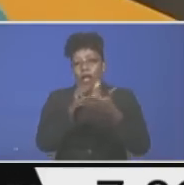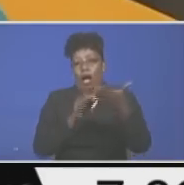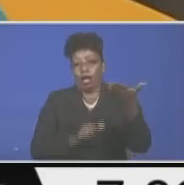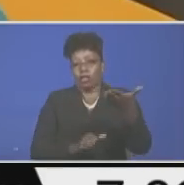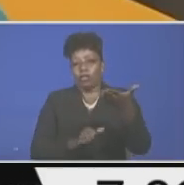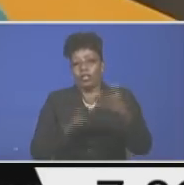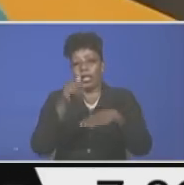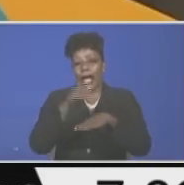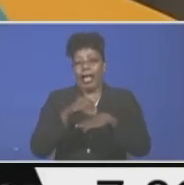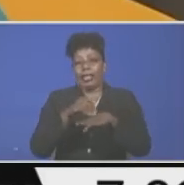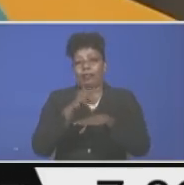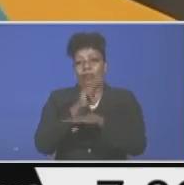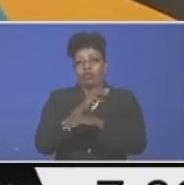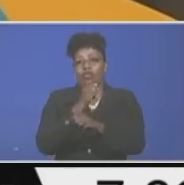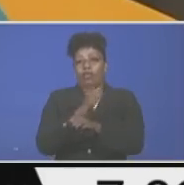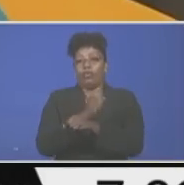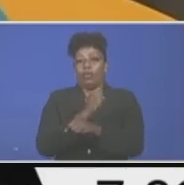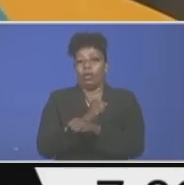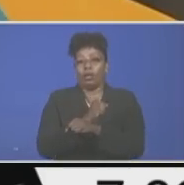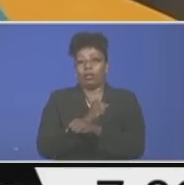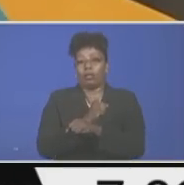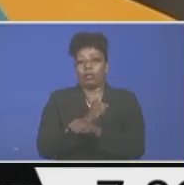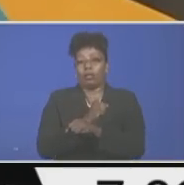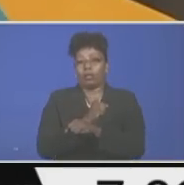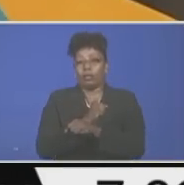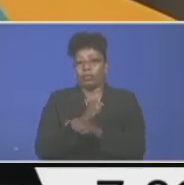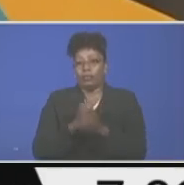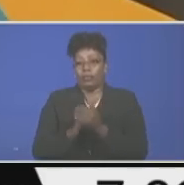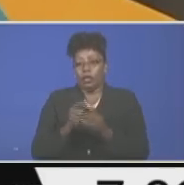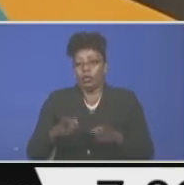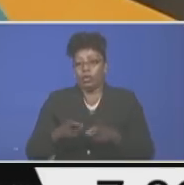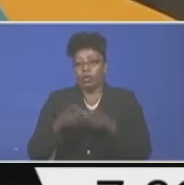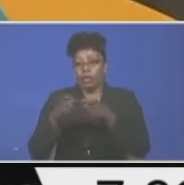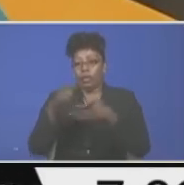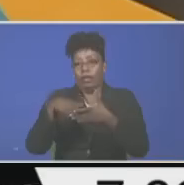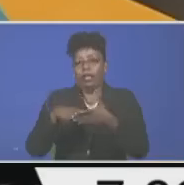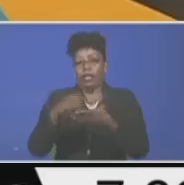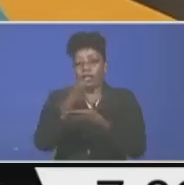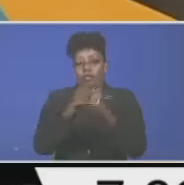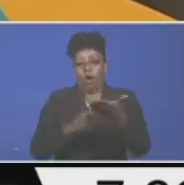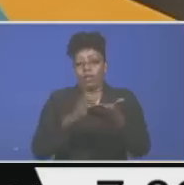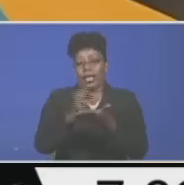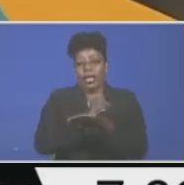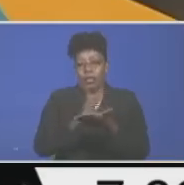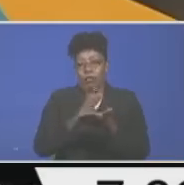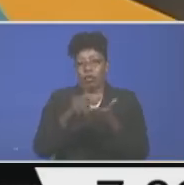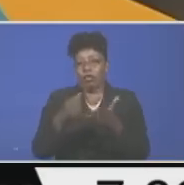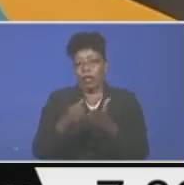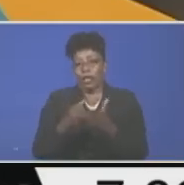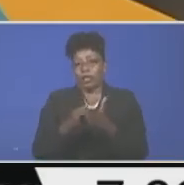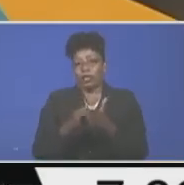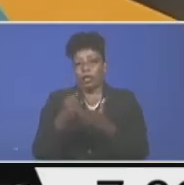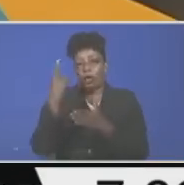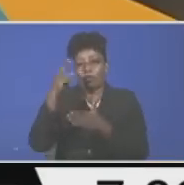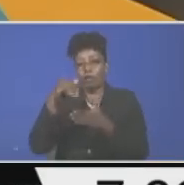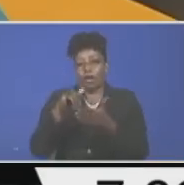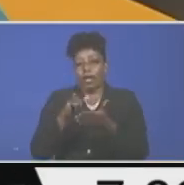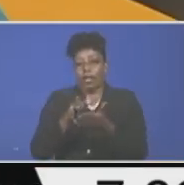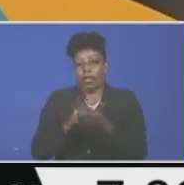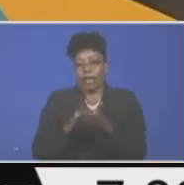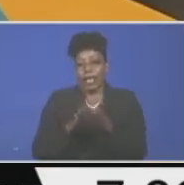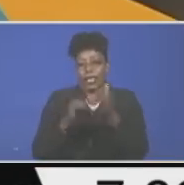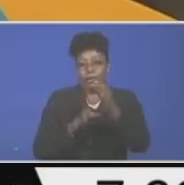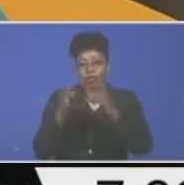the Ministry of Works need to get done with their drawings and approve them for that basic infrastructure to